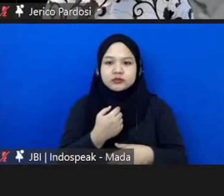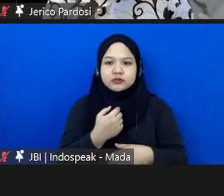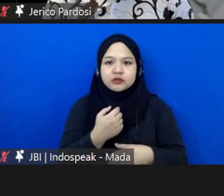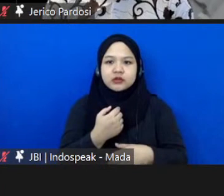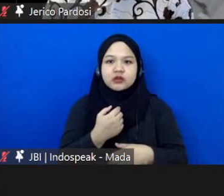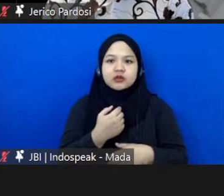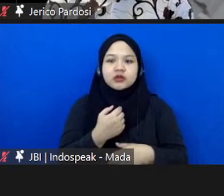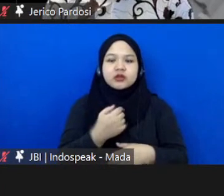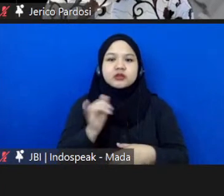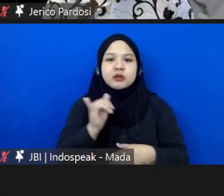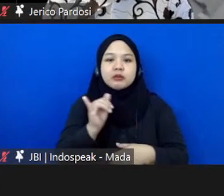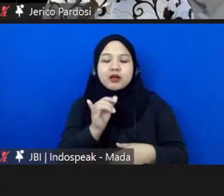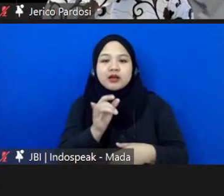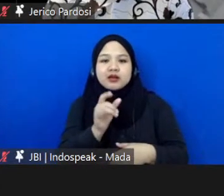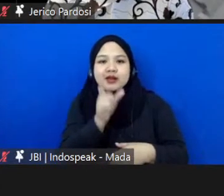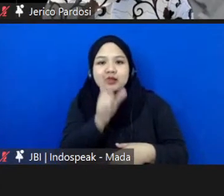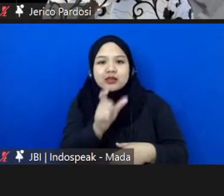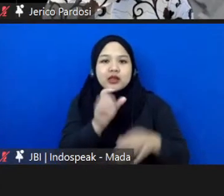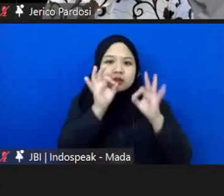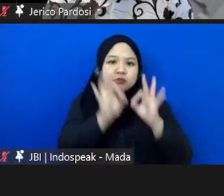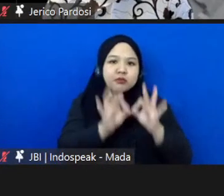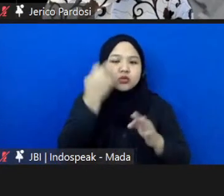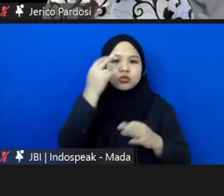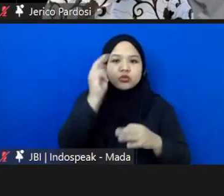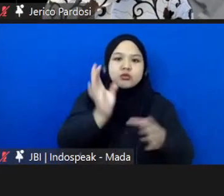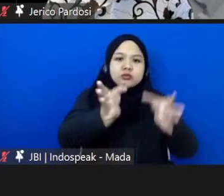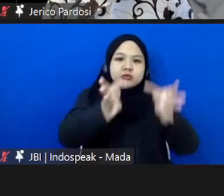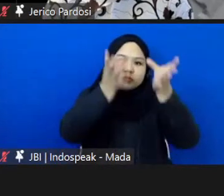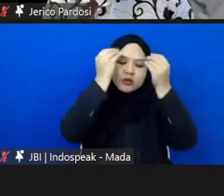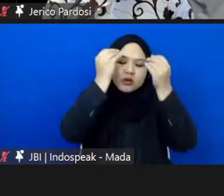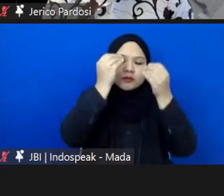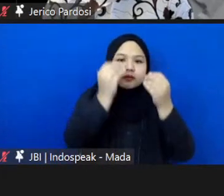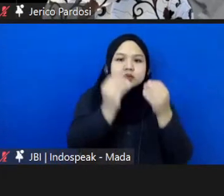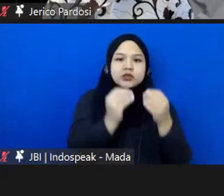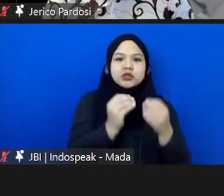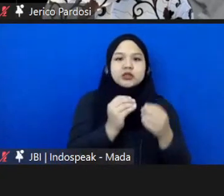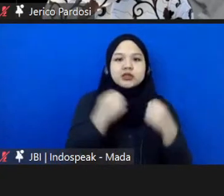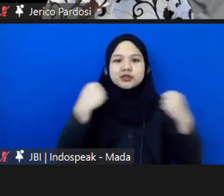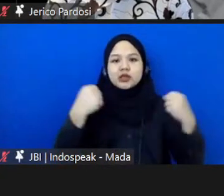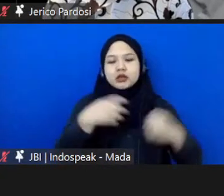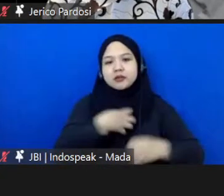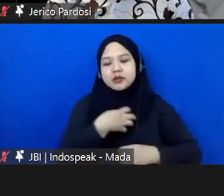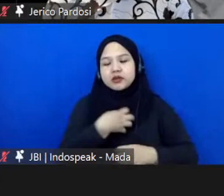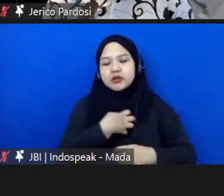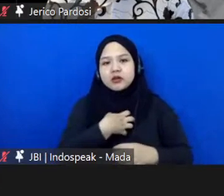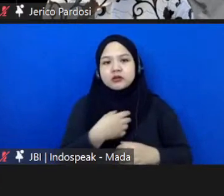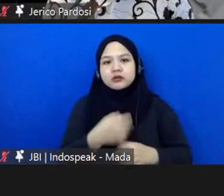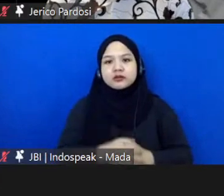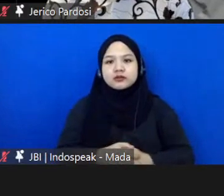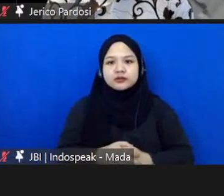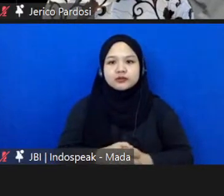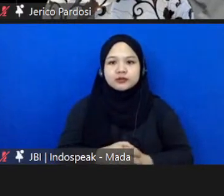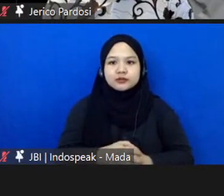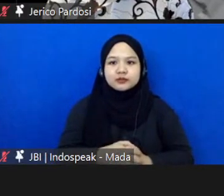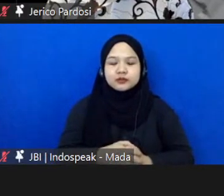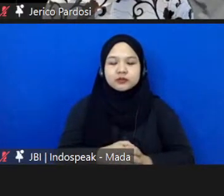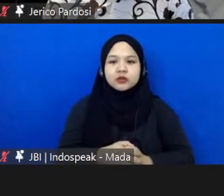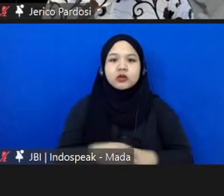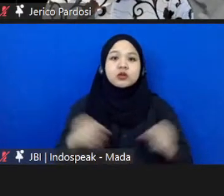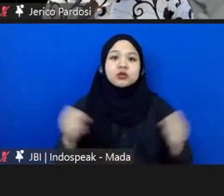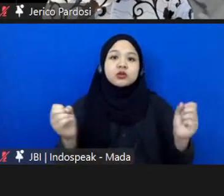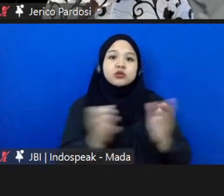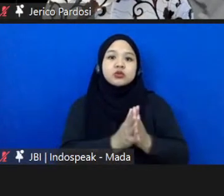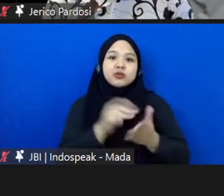undertone to understanding mental health. I think that's one of them. In addition, the number of schools that are